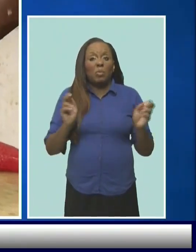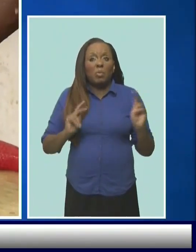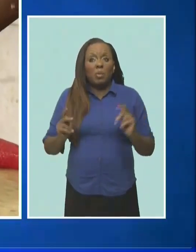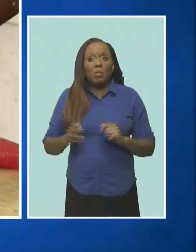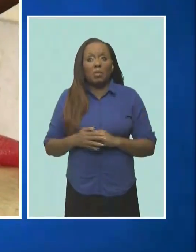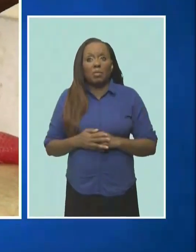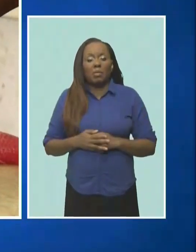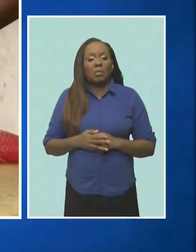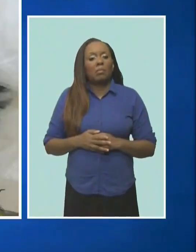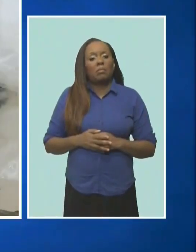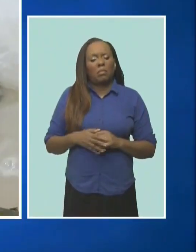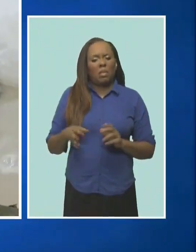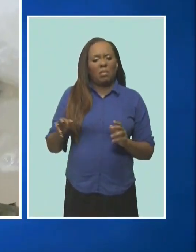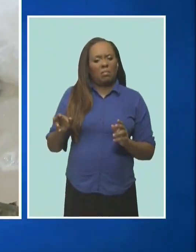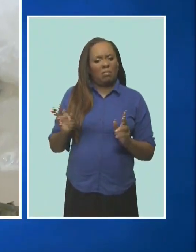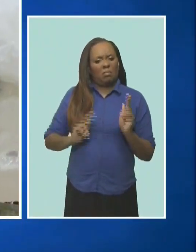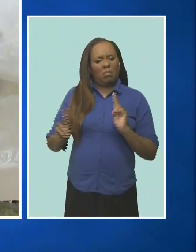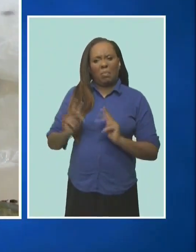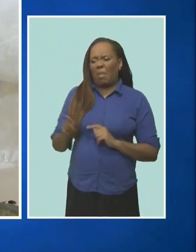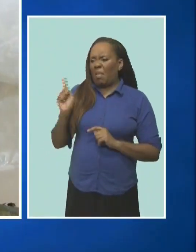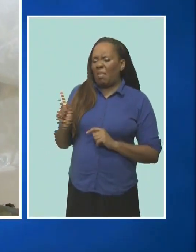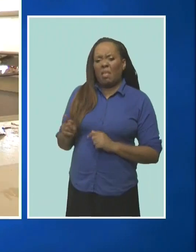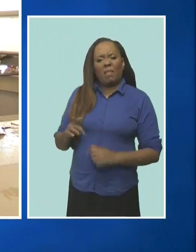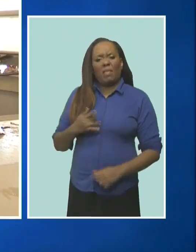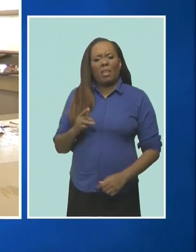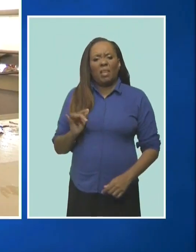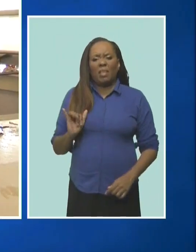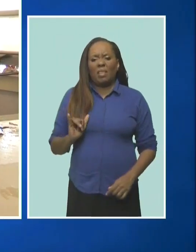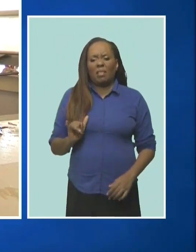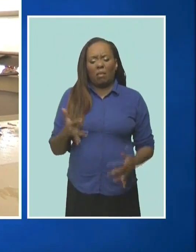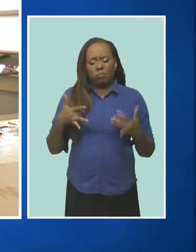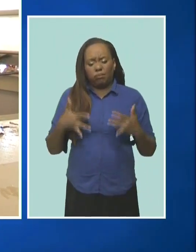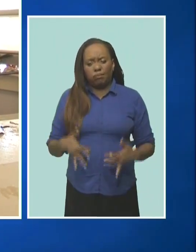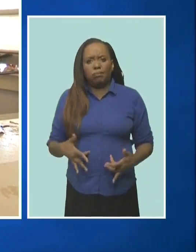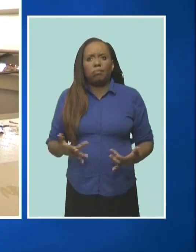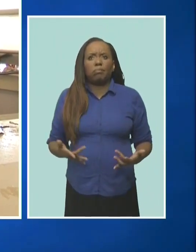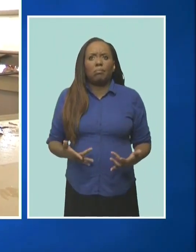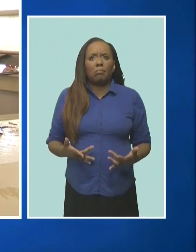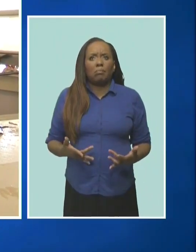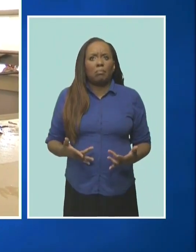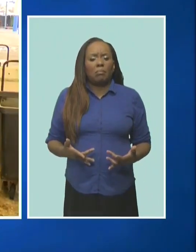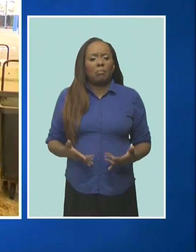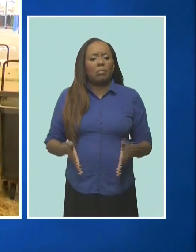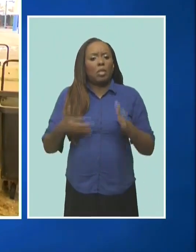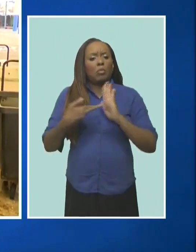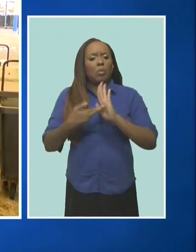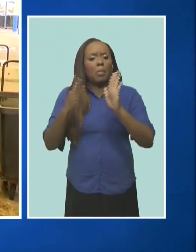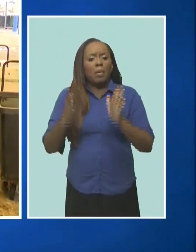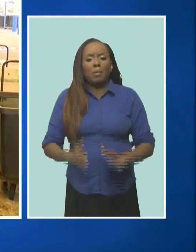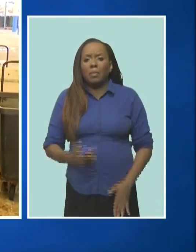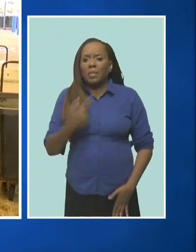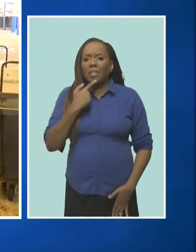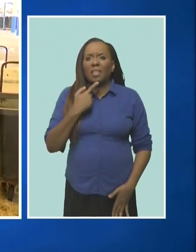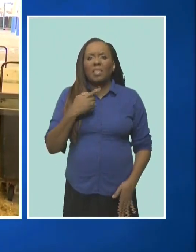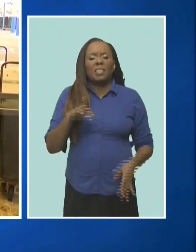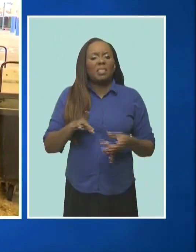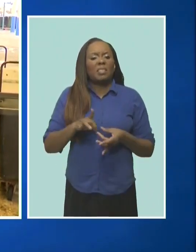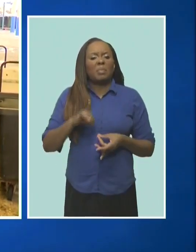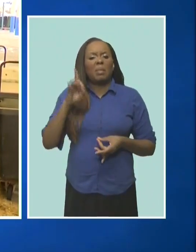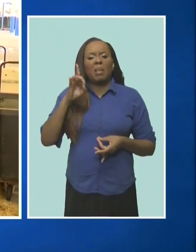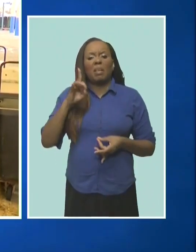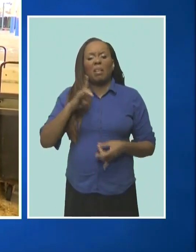fisherfolk, as described by President of the Bridgetown Fisherfolk Association, Adrian Wiltshire. He says the spirit among them is